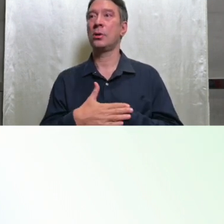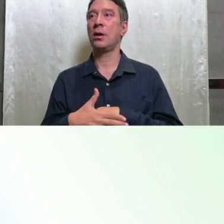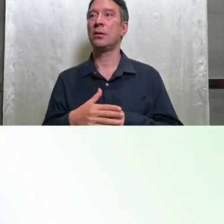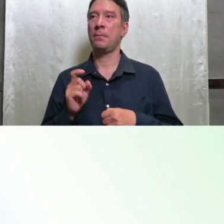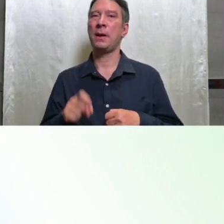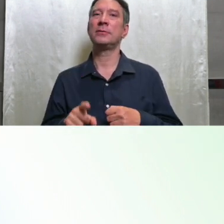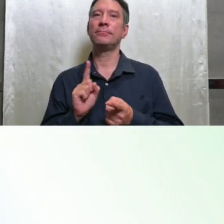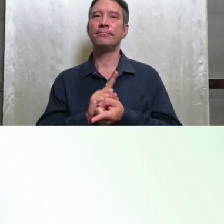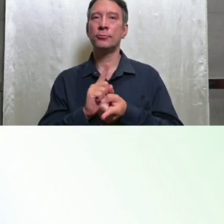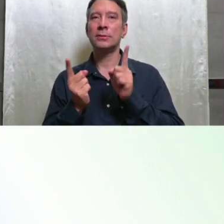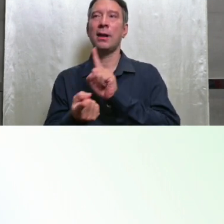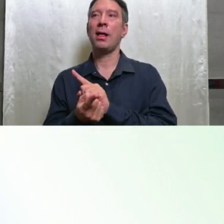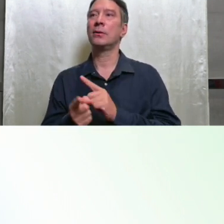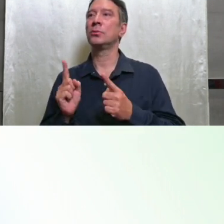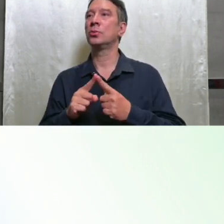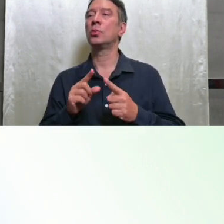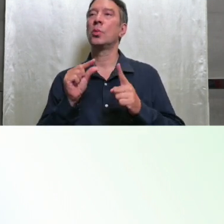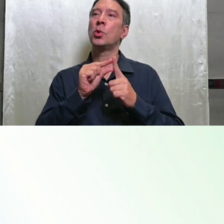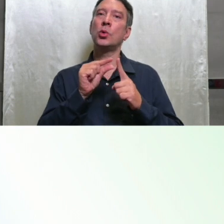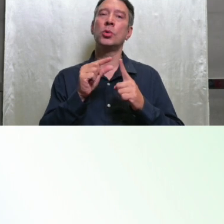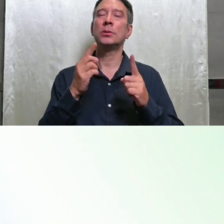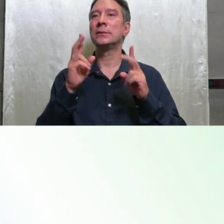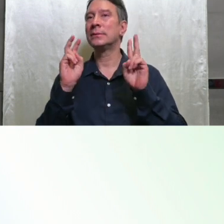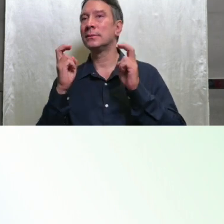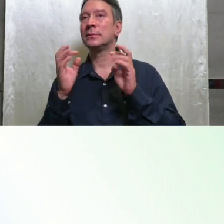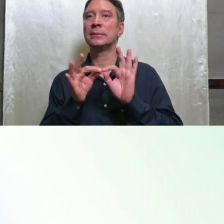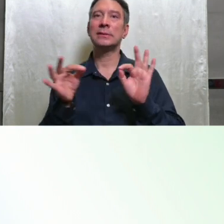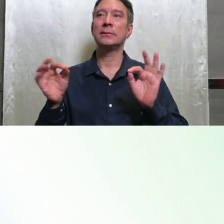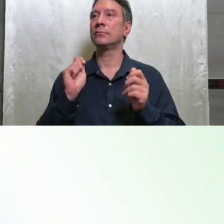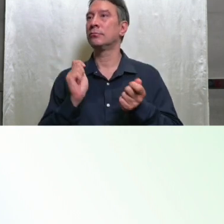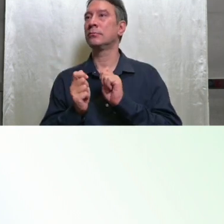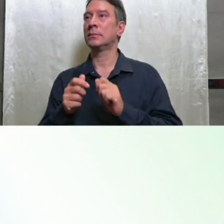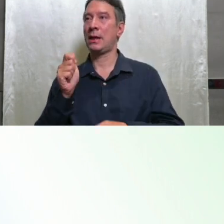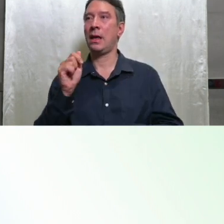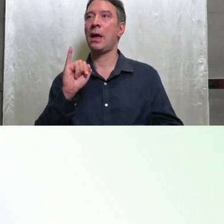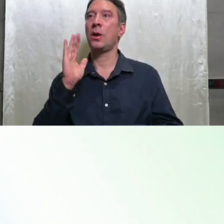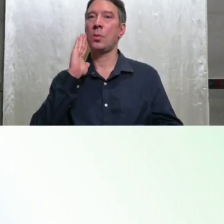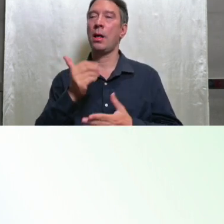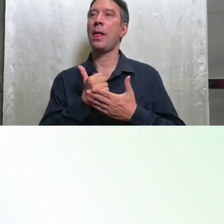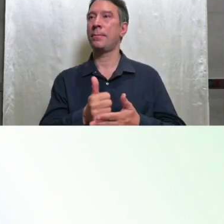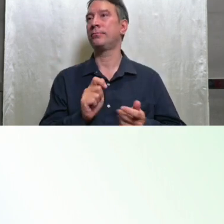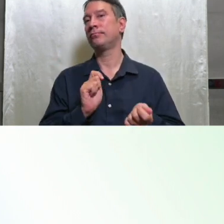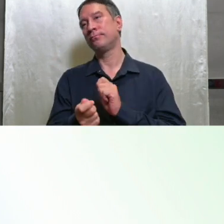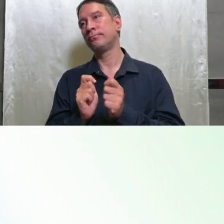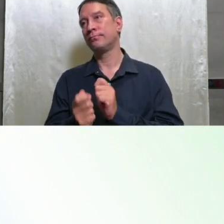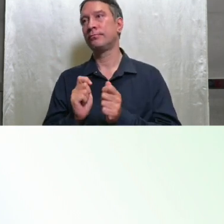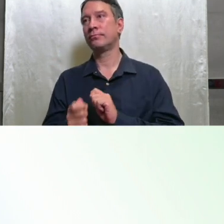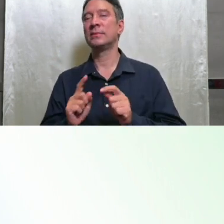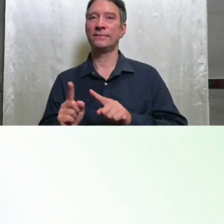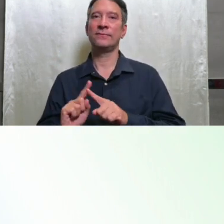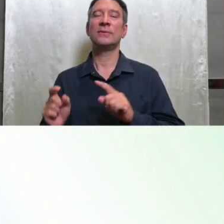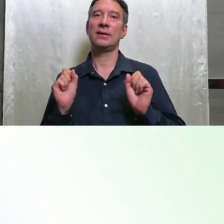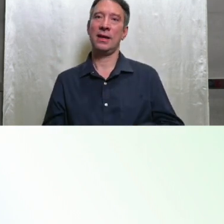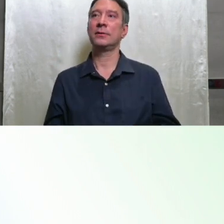there are AI tools as well that can help us do those things. And we are offering this platform together